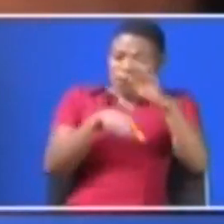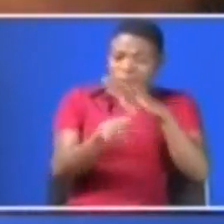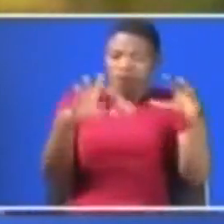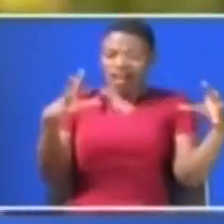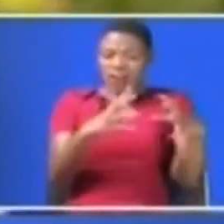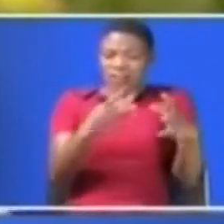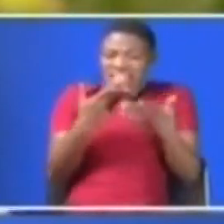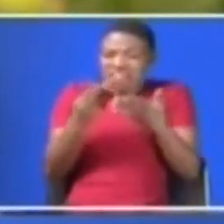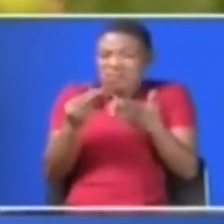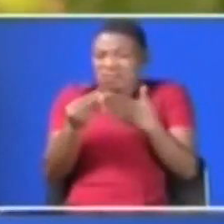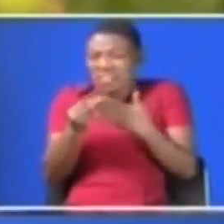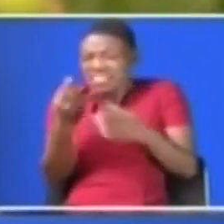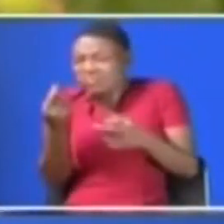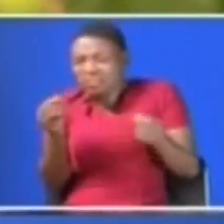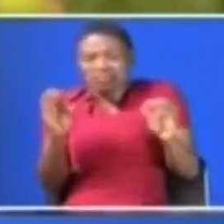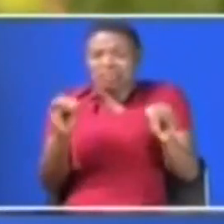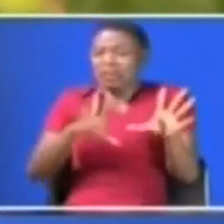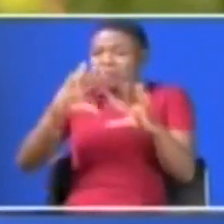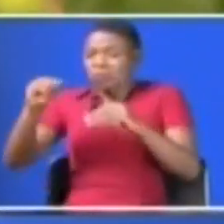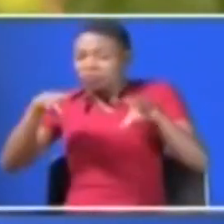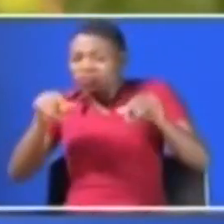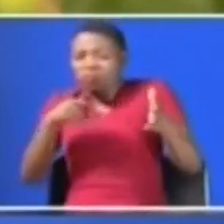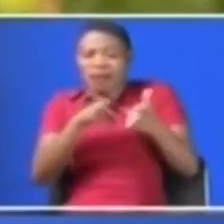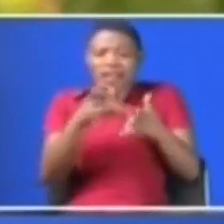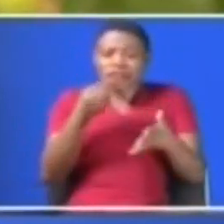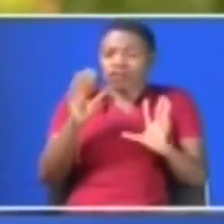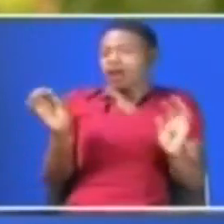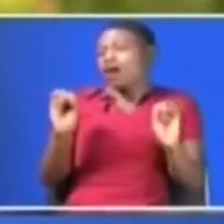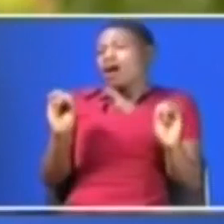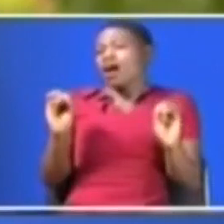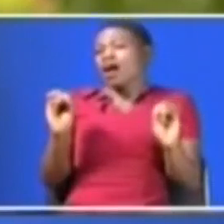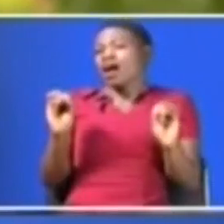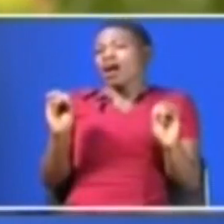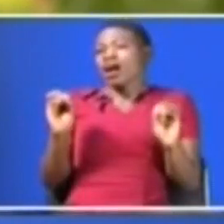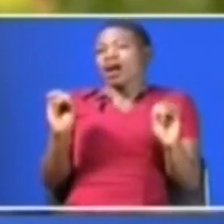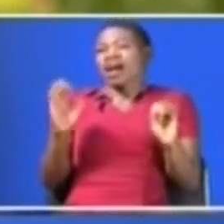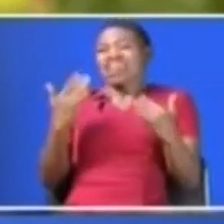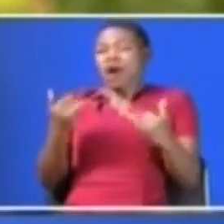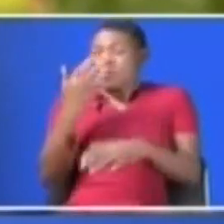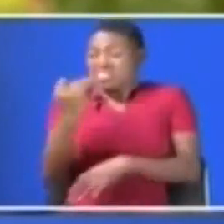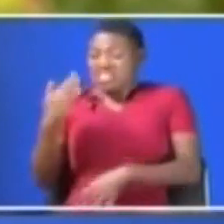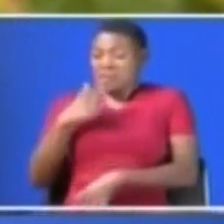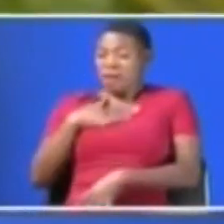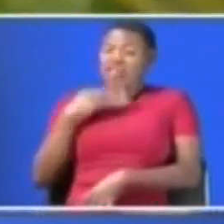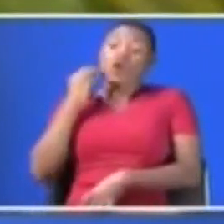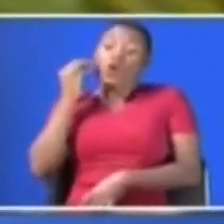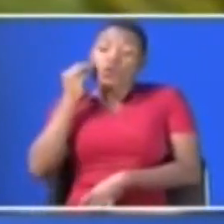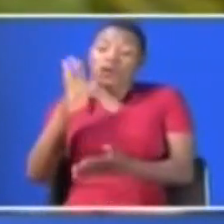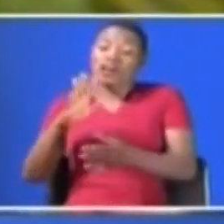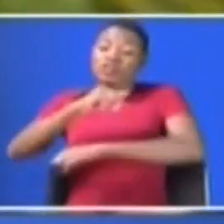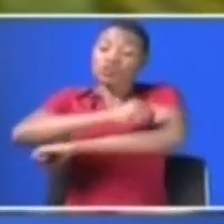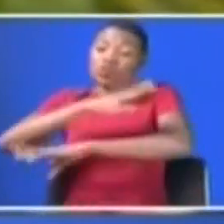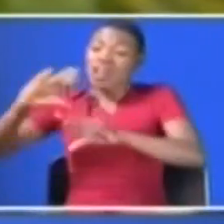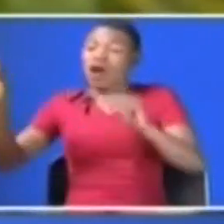sumuni ya kusema ati pengine utaenda ununulie watoto unga ama Sasa ambapo sasa hivi watoto wangu wako nyumbani, hawajaenda shule.